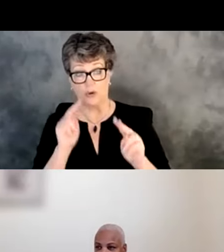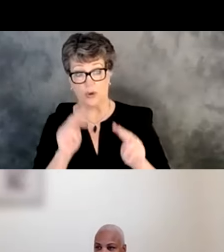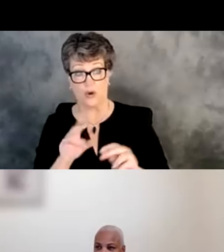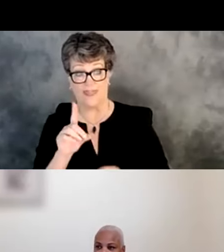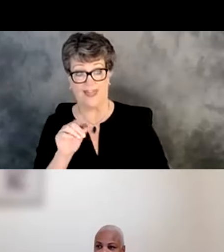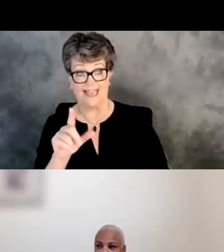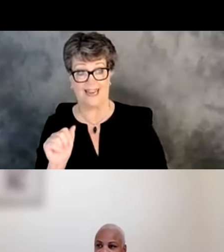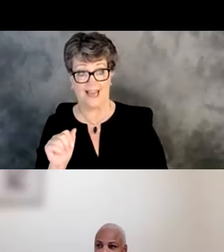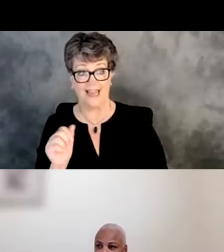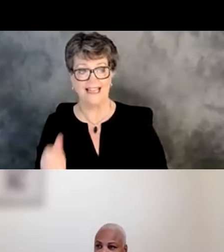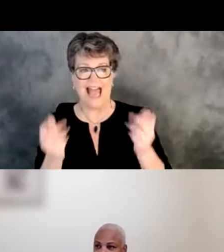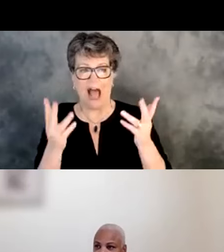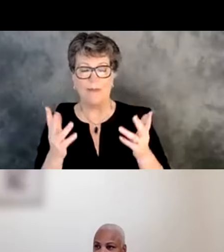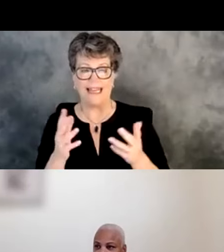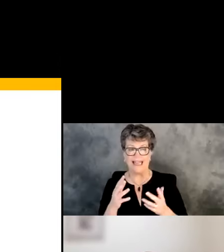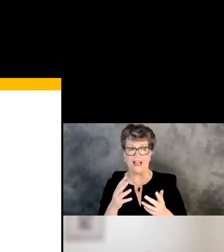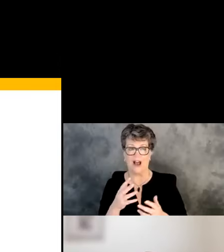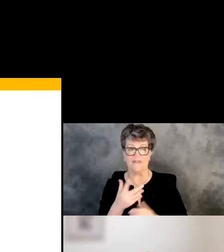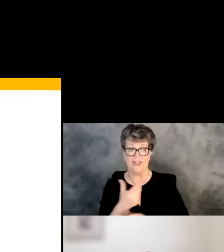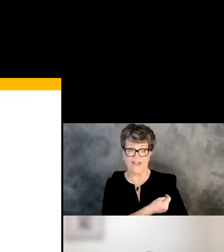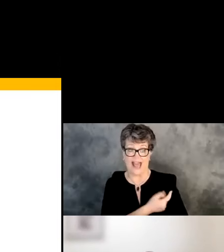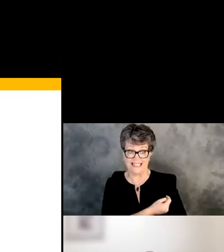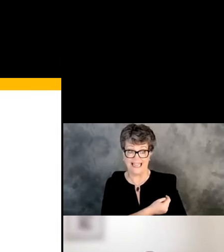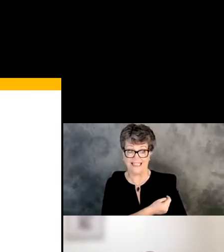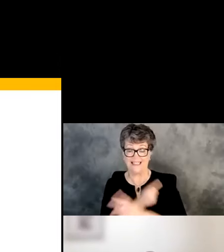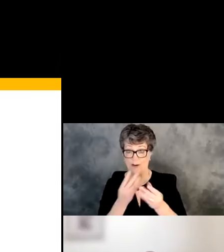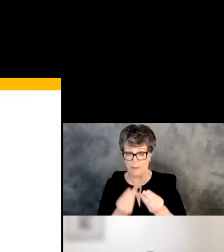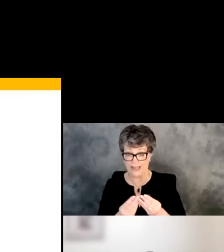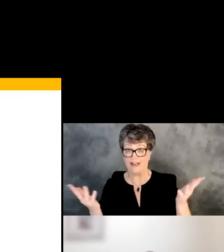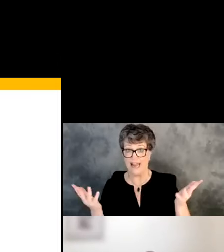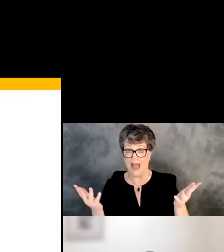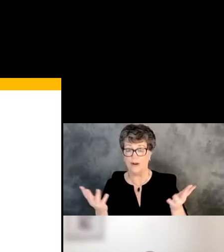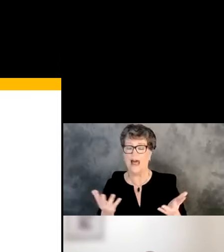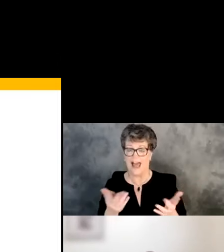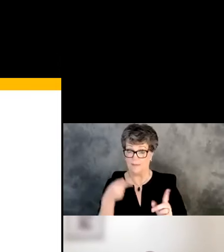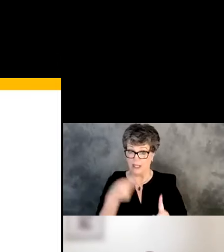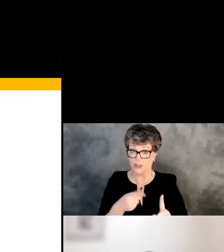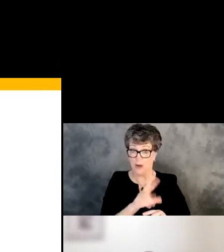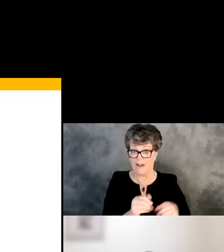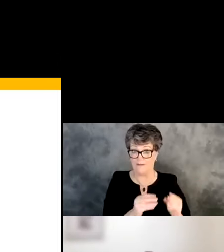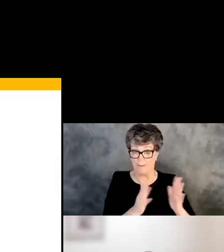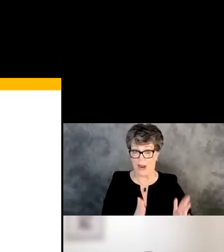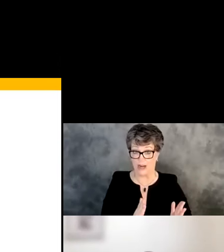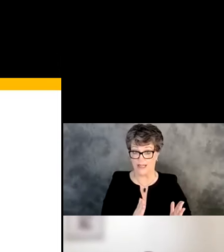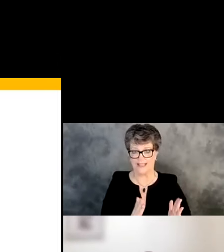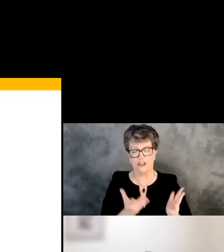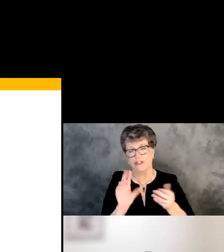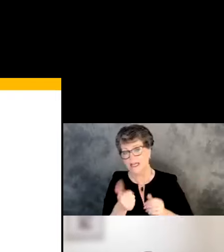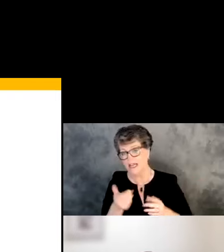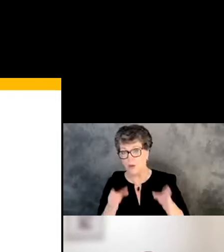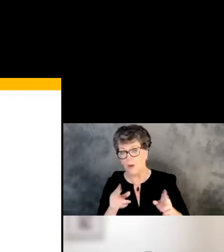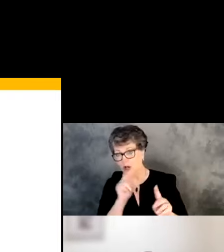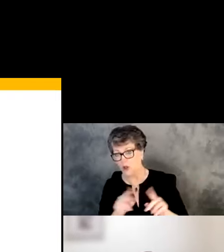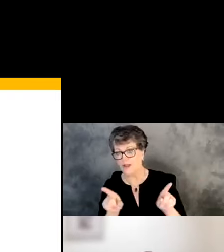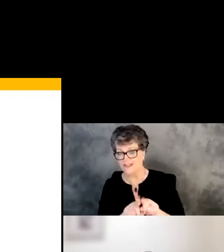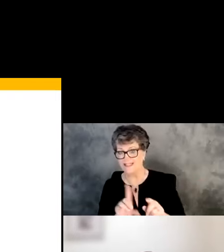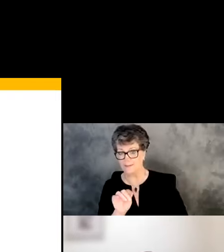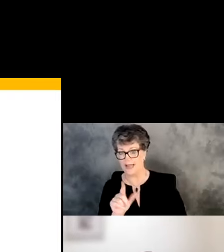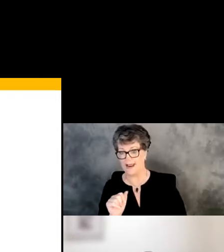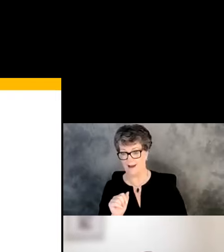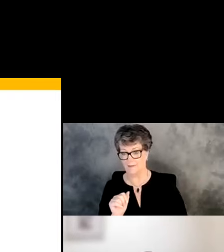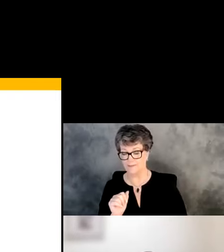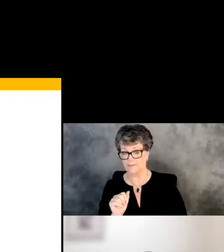look at how many of the vaccines that have been given out have been given to African Americans. There's just kind of another way to look at the same data. And